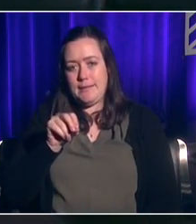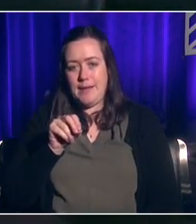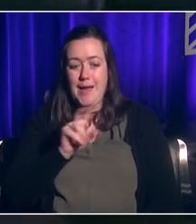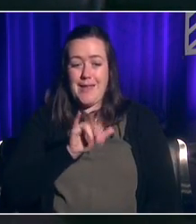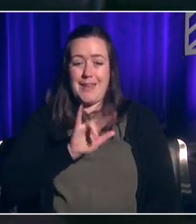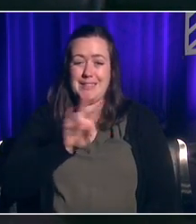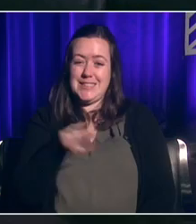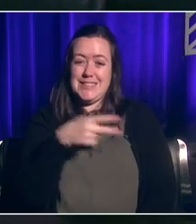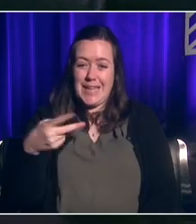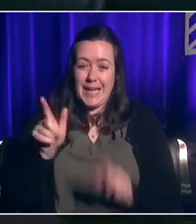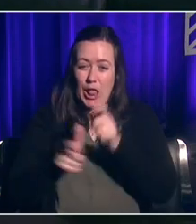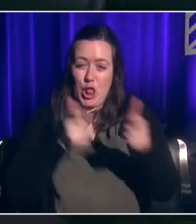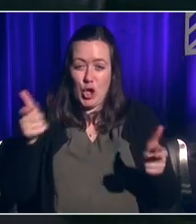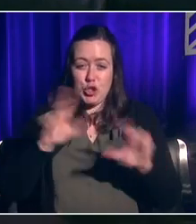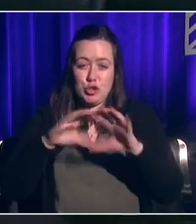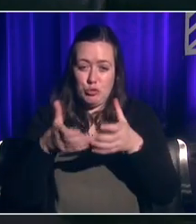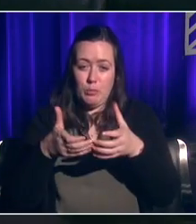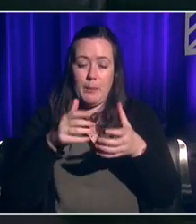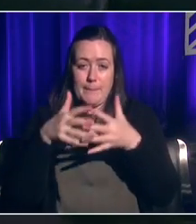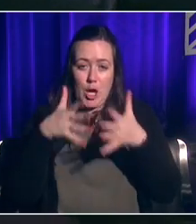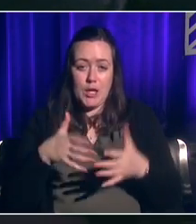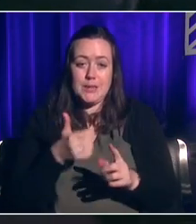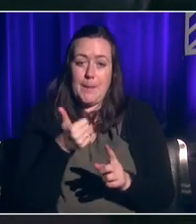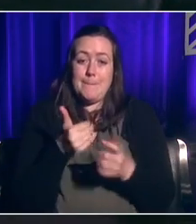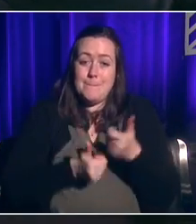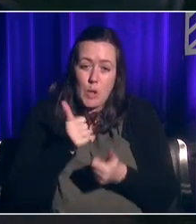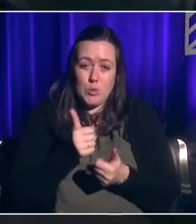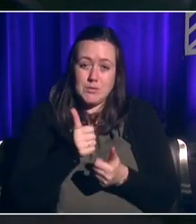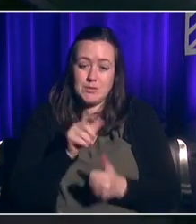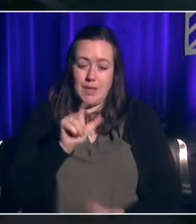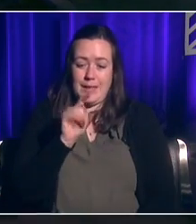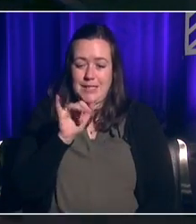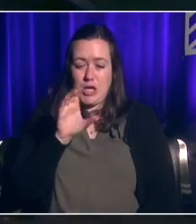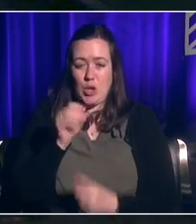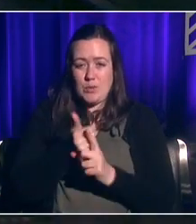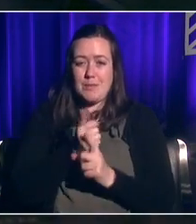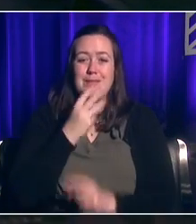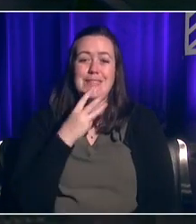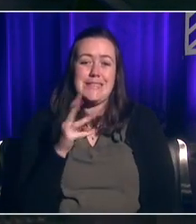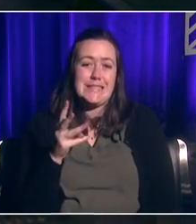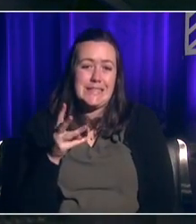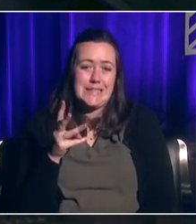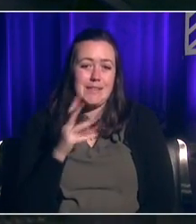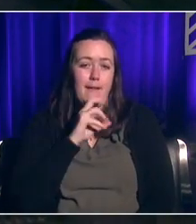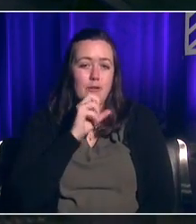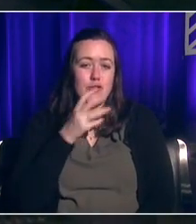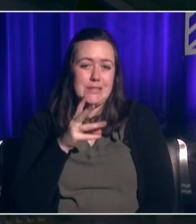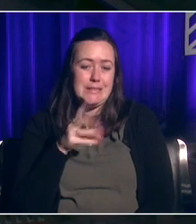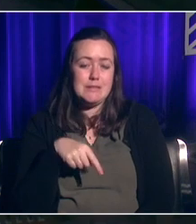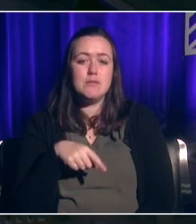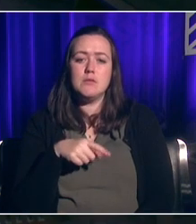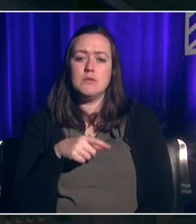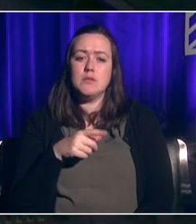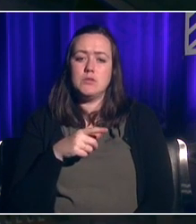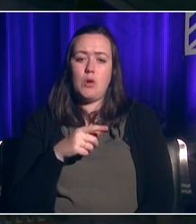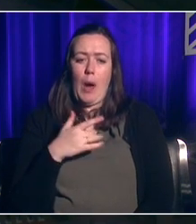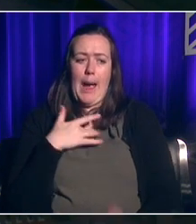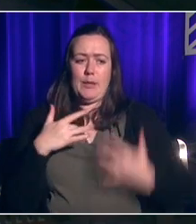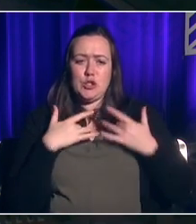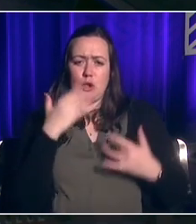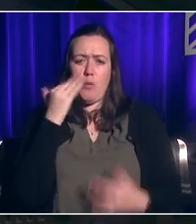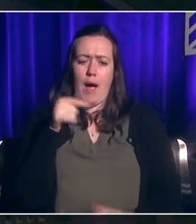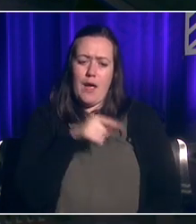Americans. The majority of them are 16 years old. And what concerns me is what are the messages that they're taking home every single